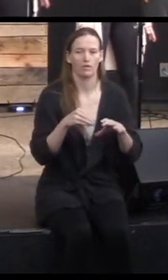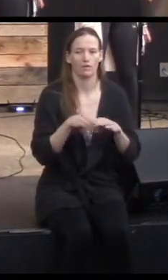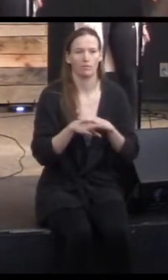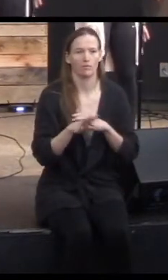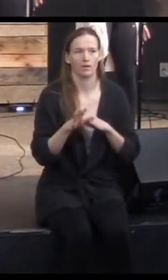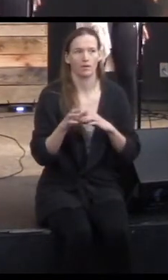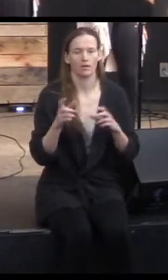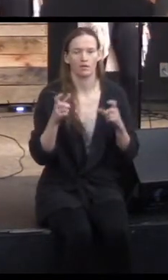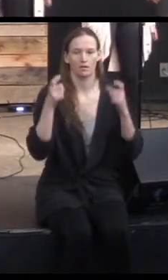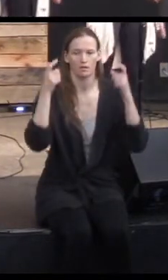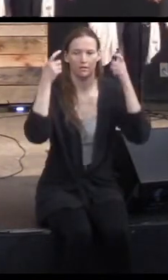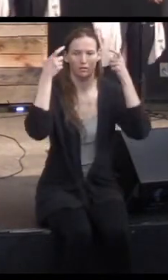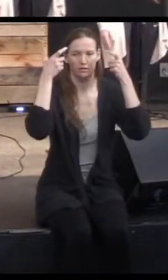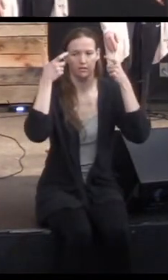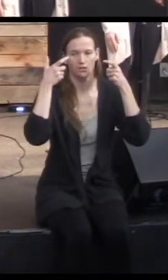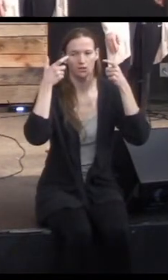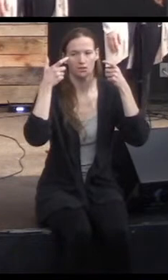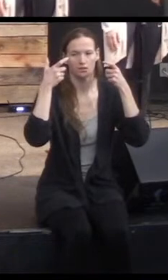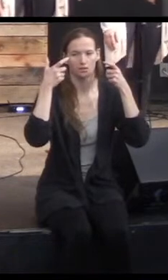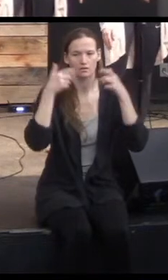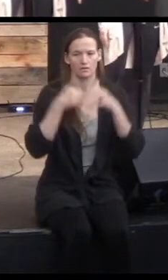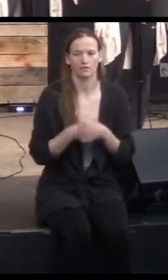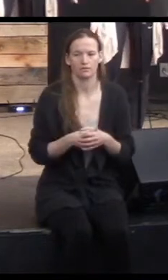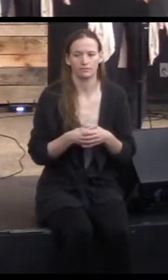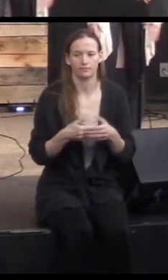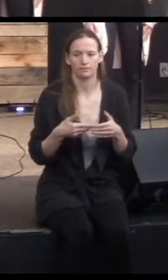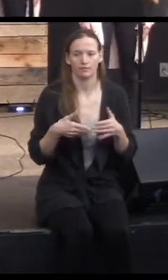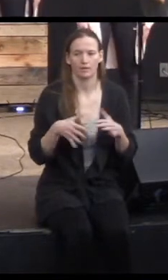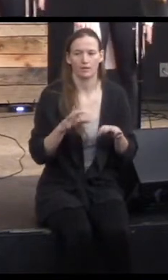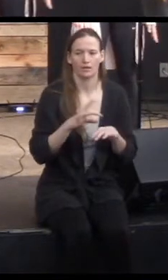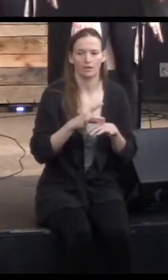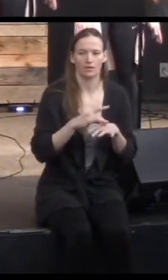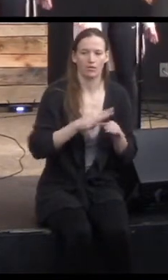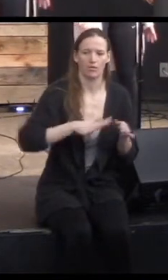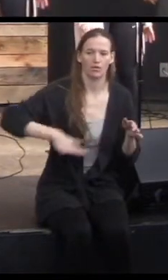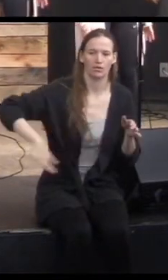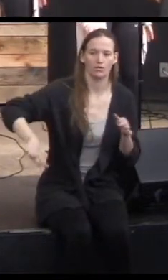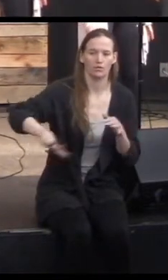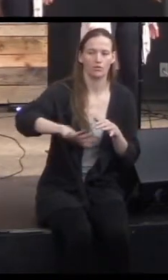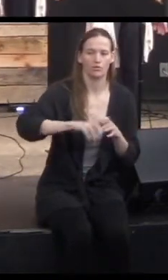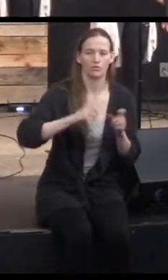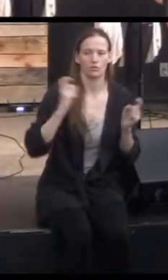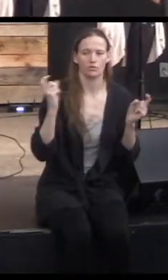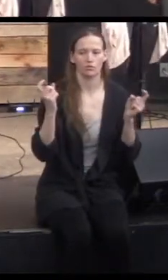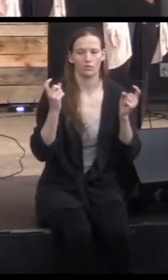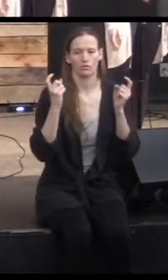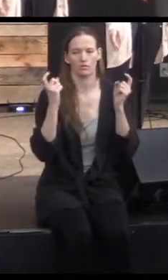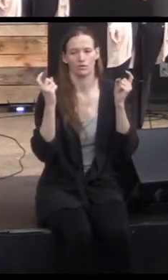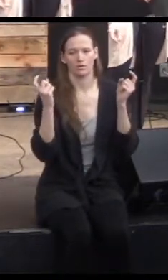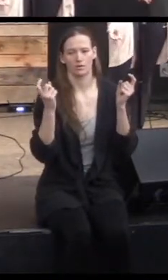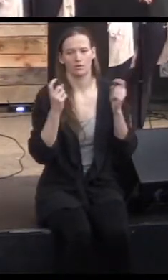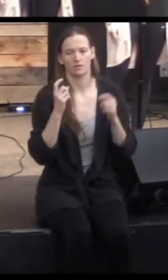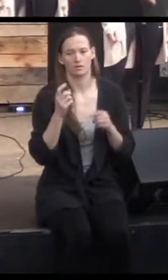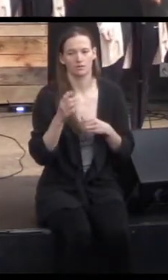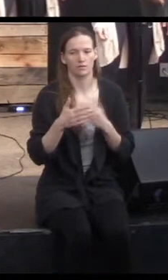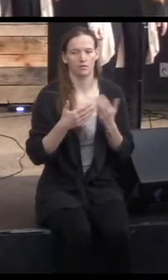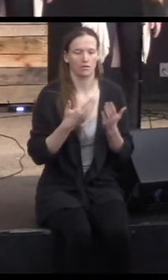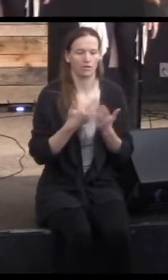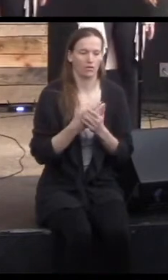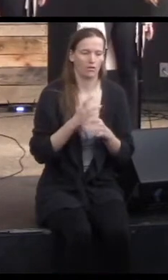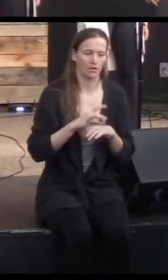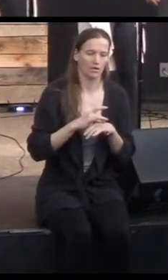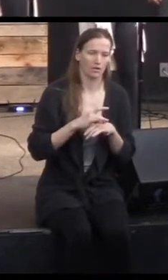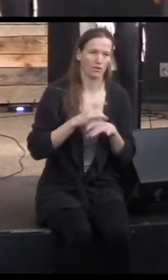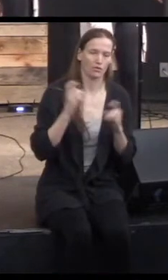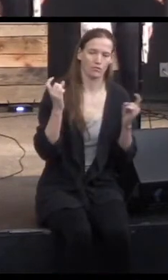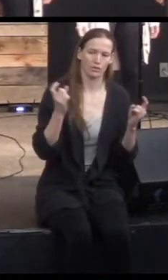clothed in majesty, let all the earth rejoice, let